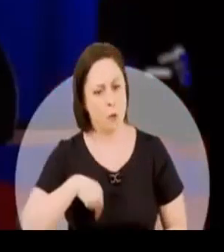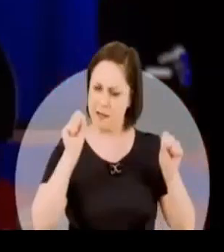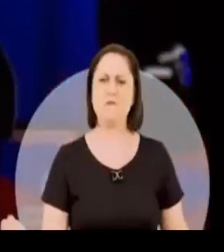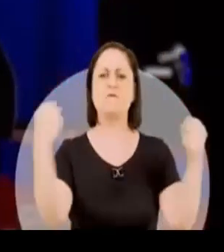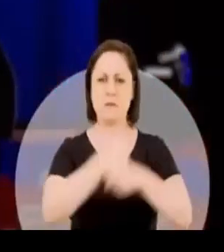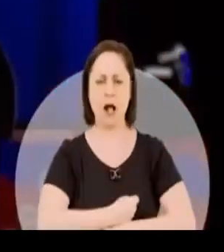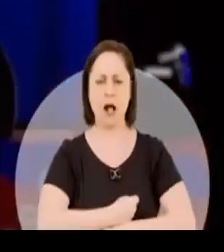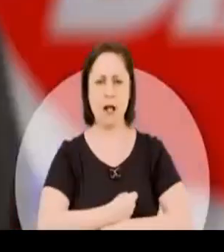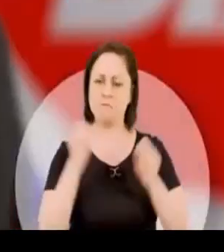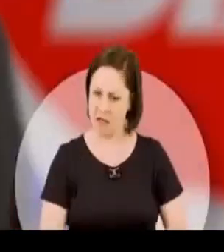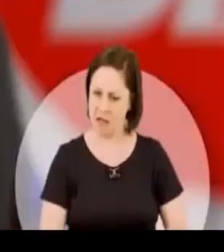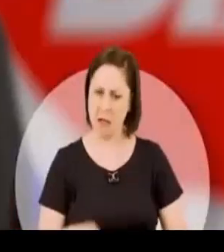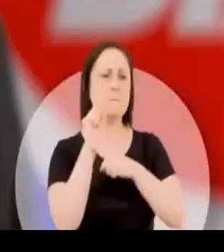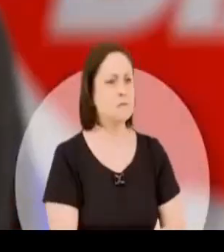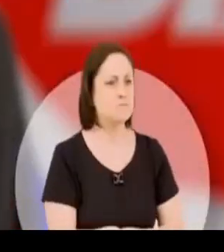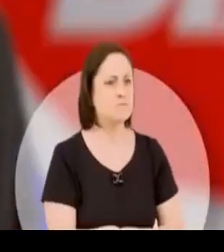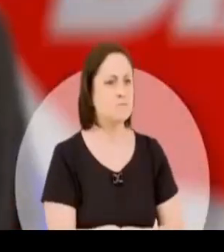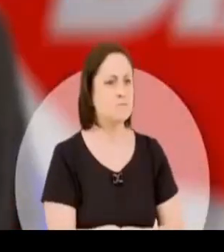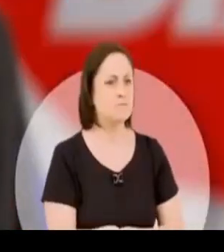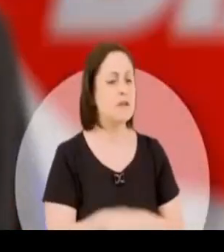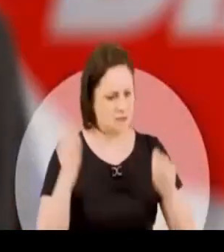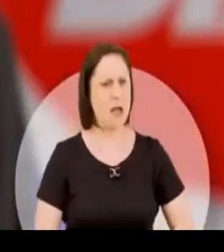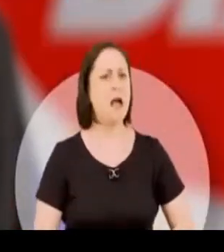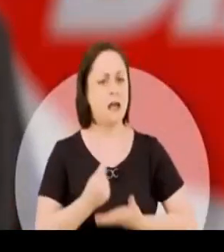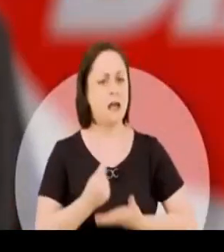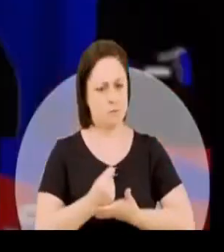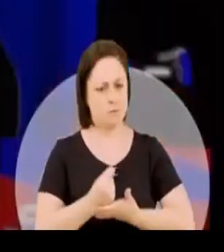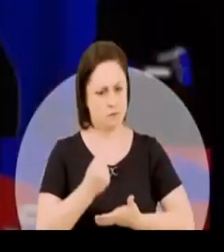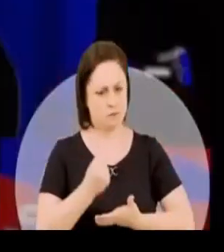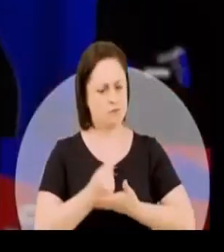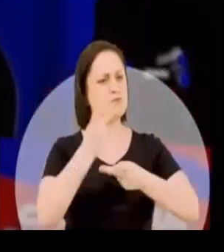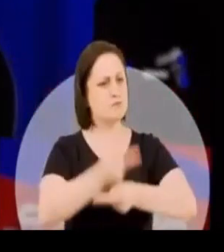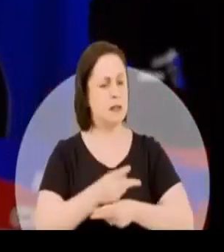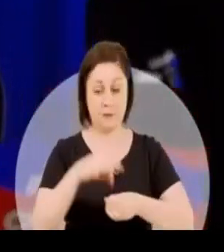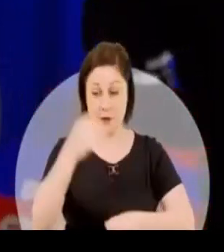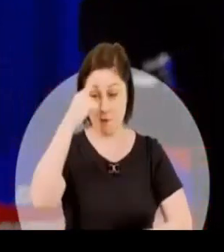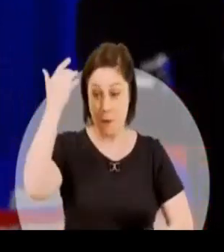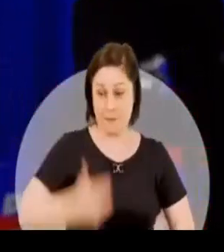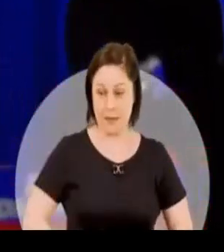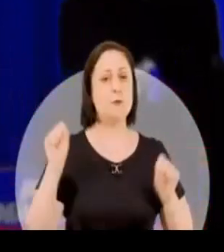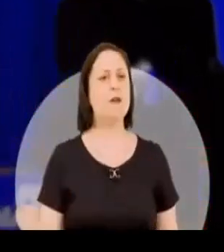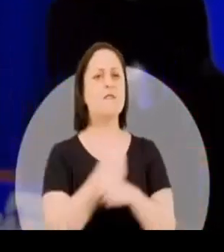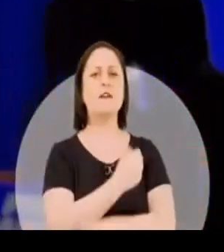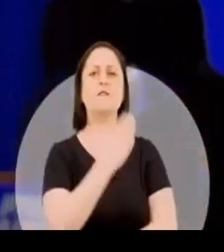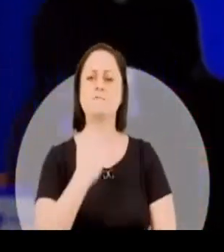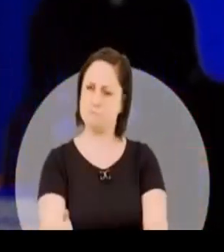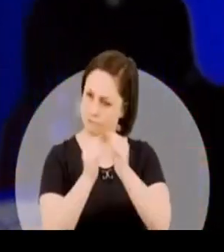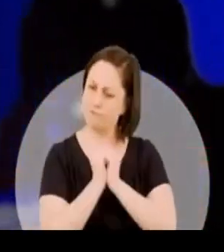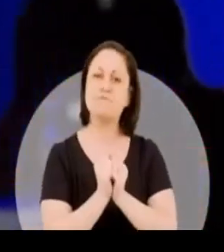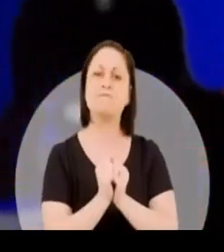We can fight it. We can beat it. It's treatable. Vote for me, and we can fight